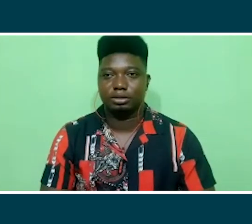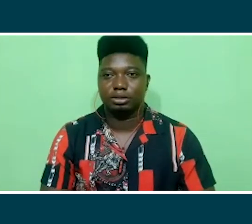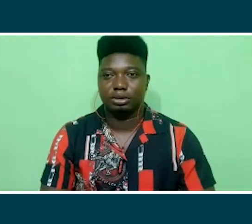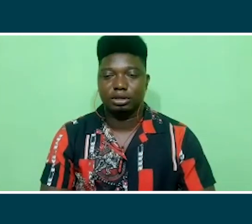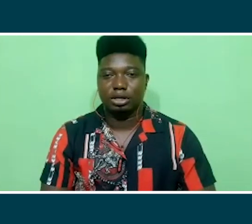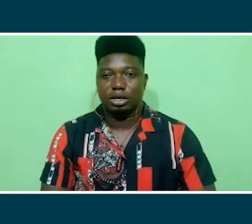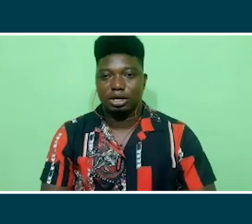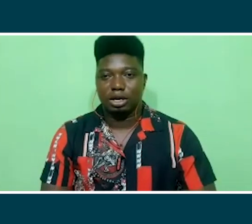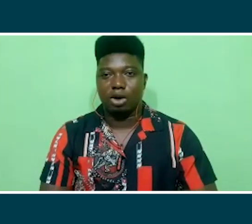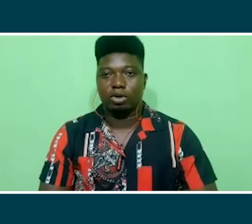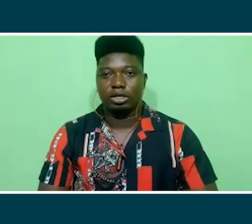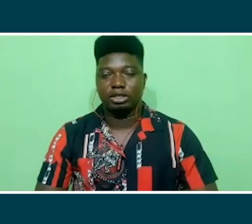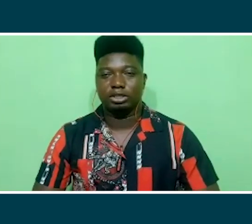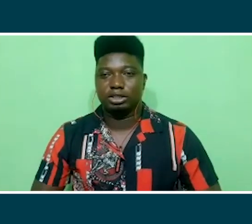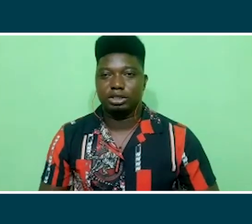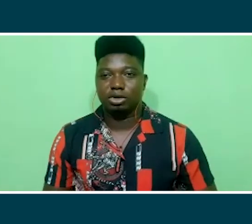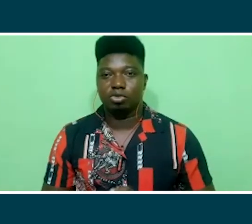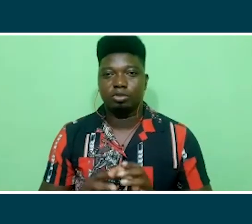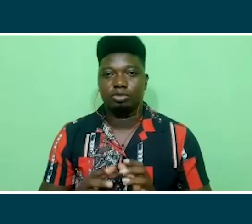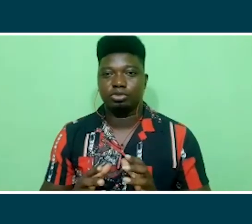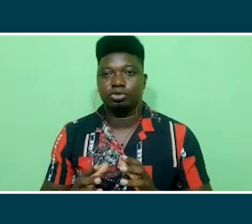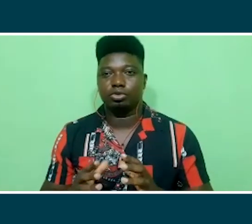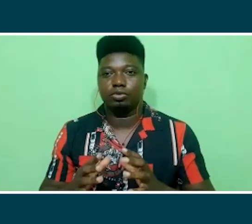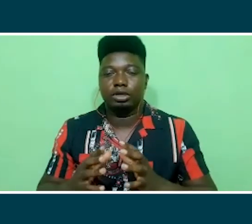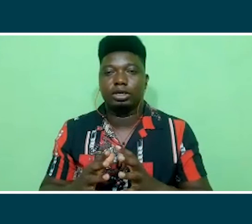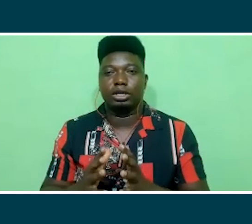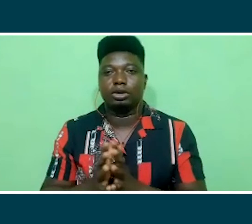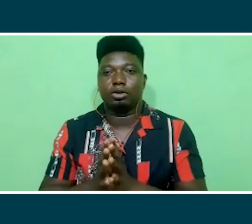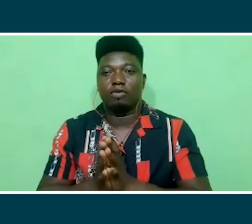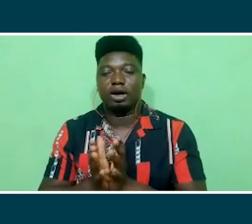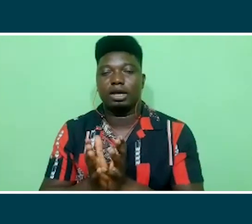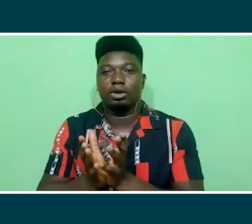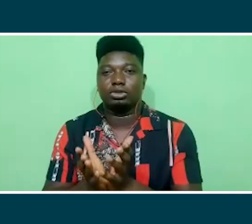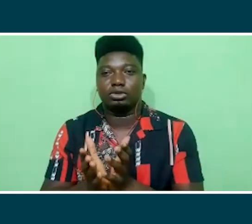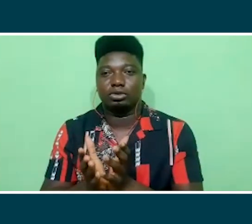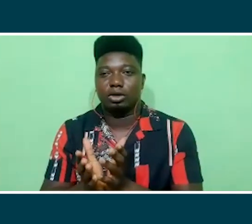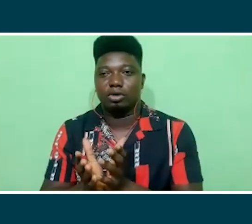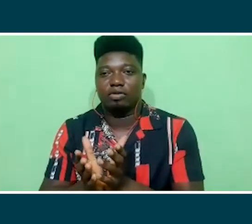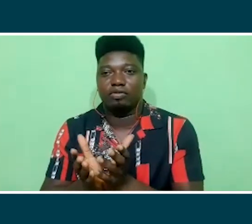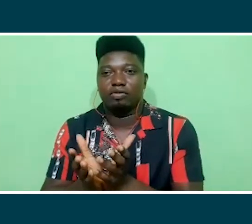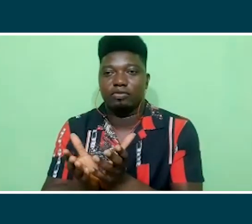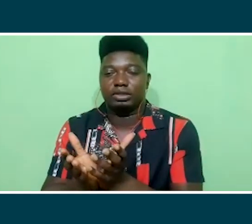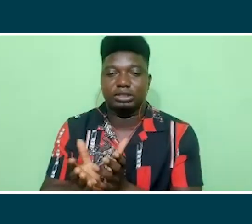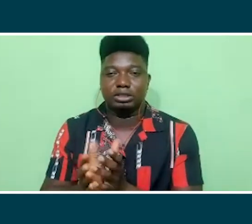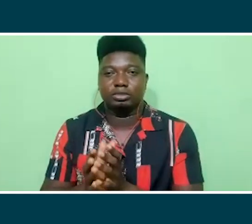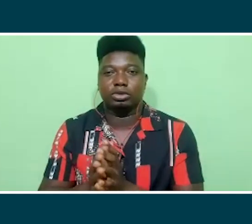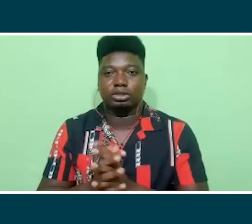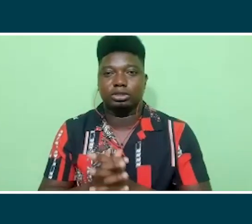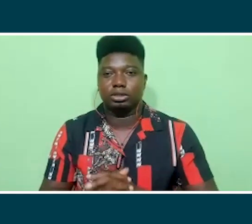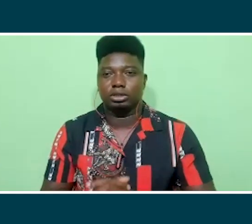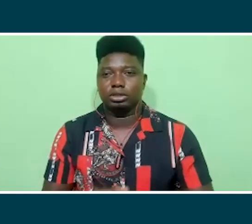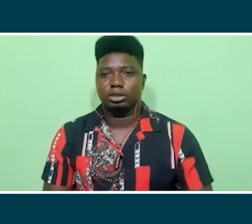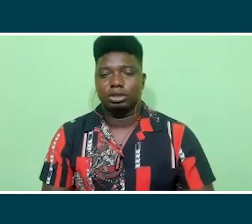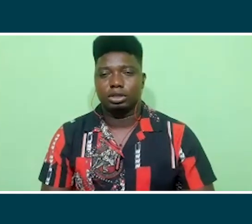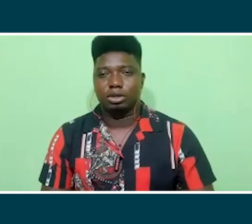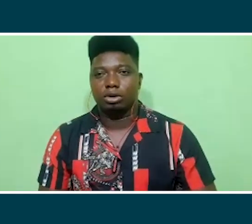balance. Mm. And with this, we'll be able to really cover a lot of things,